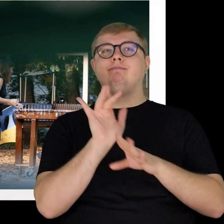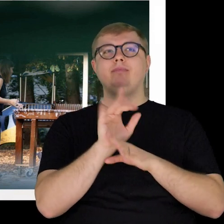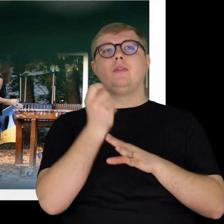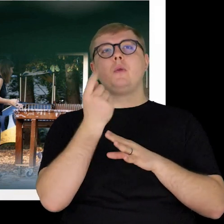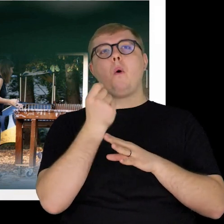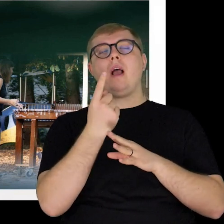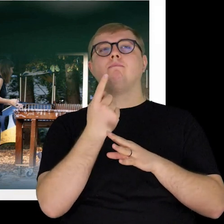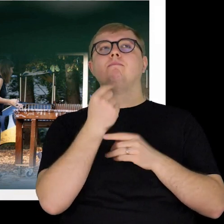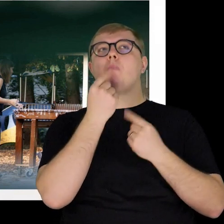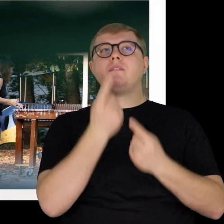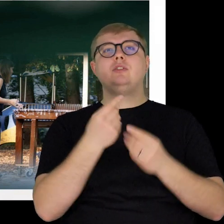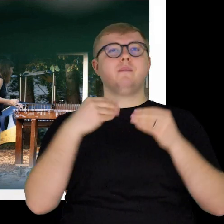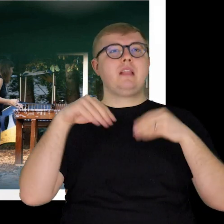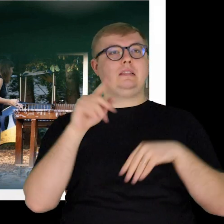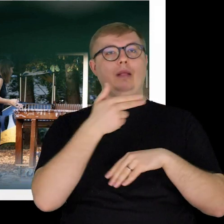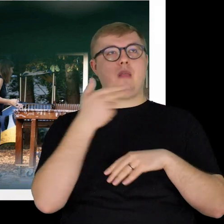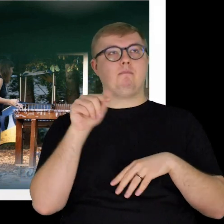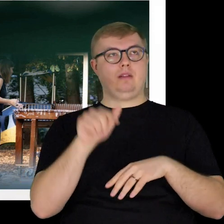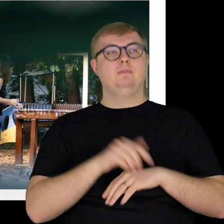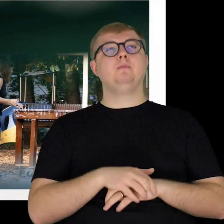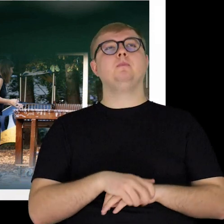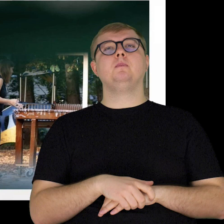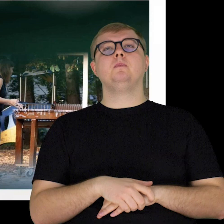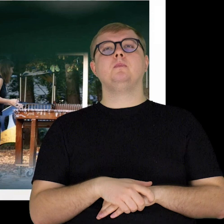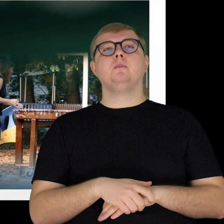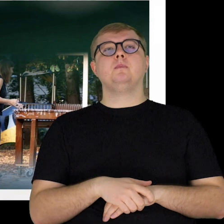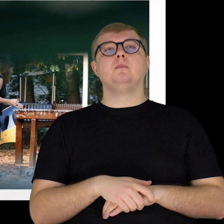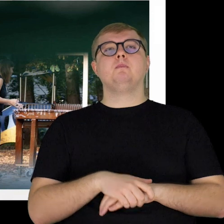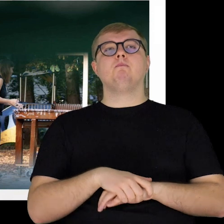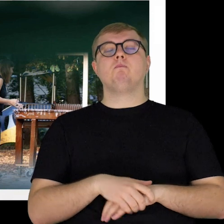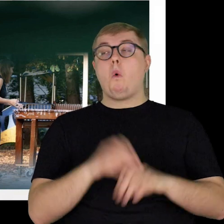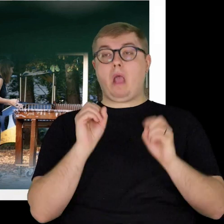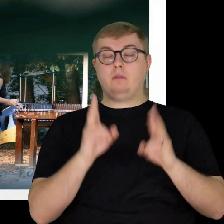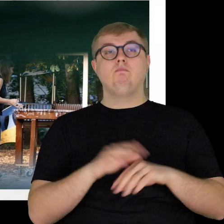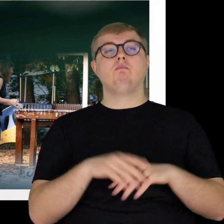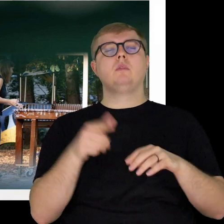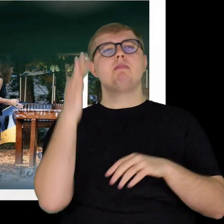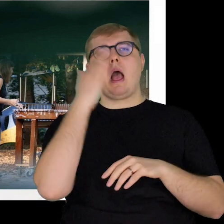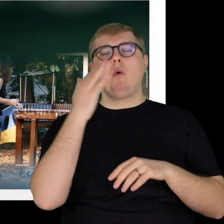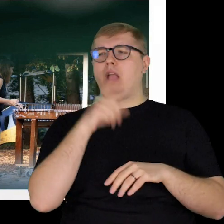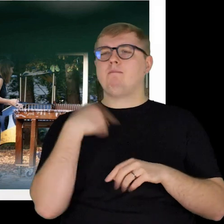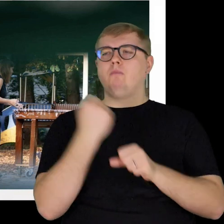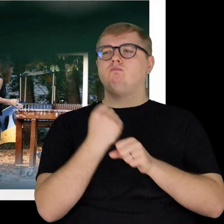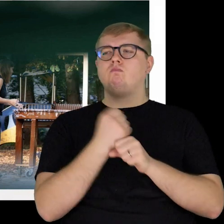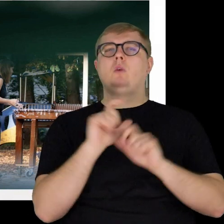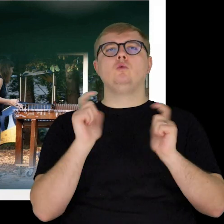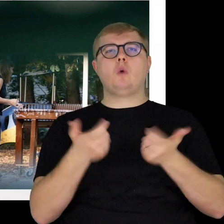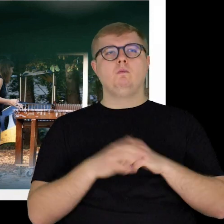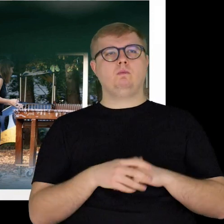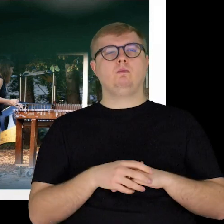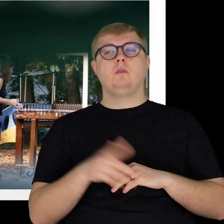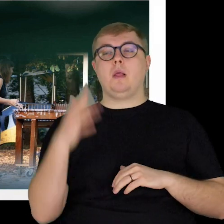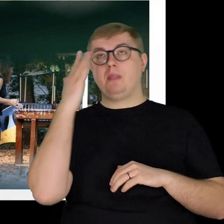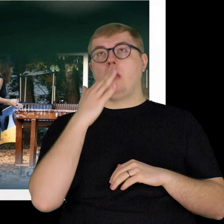on. So what we are doing within this, with this theory, is really trying to understand or to